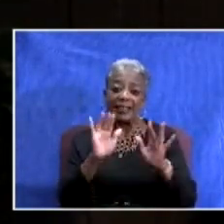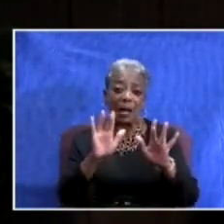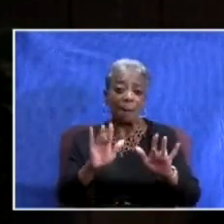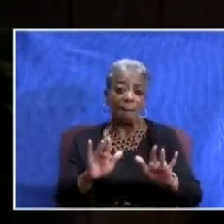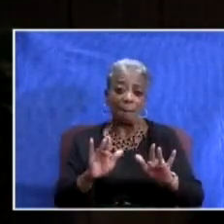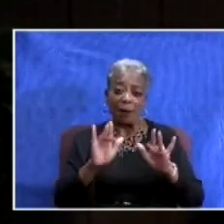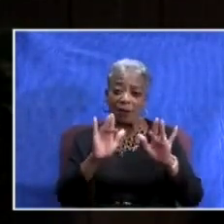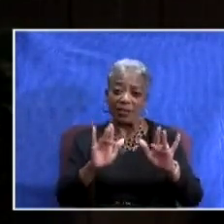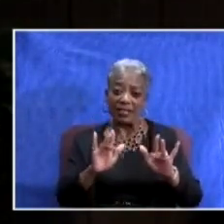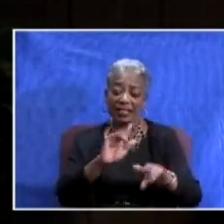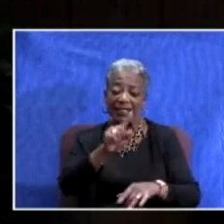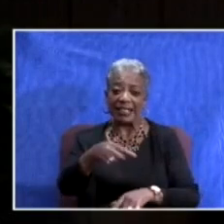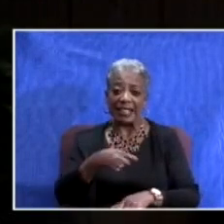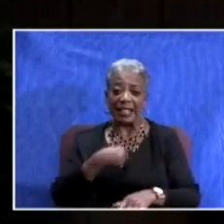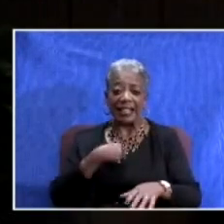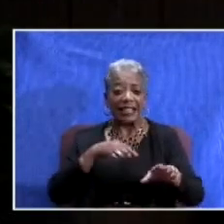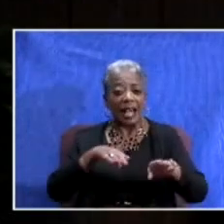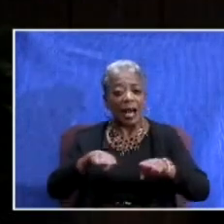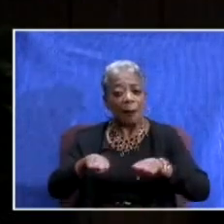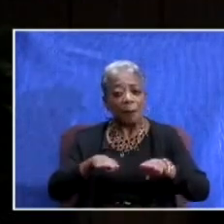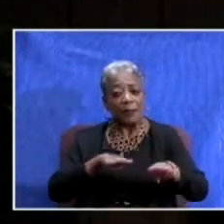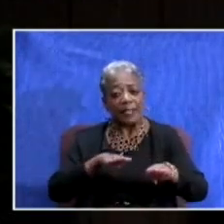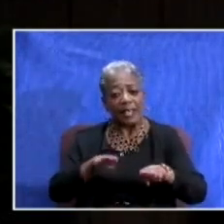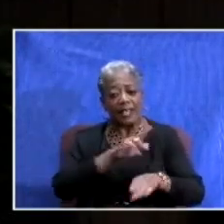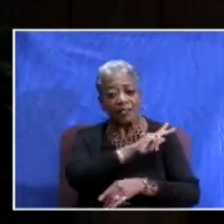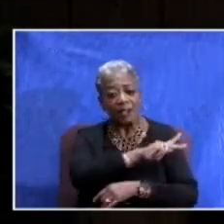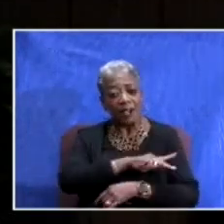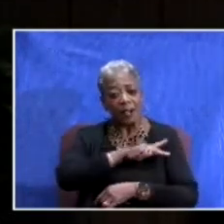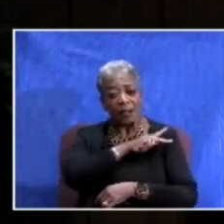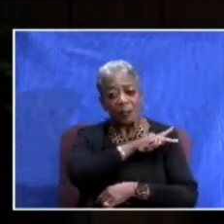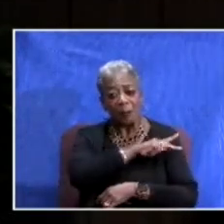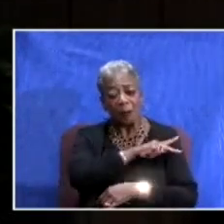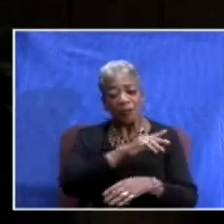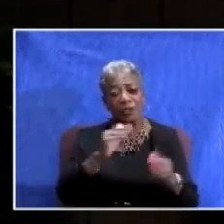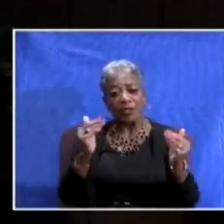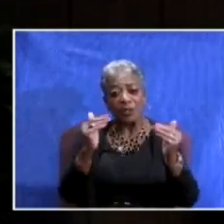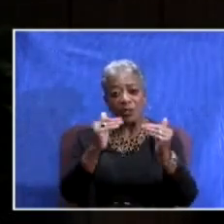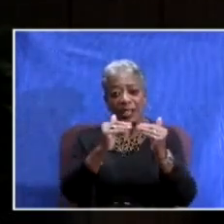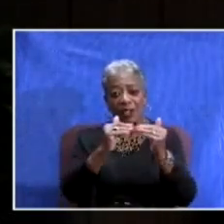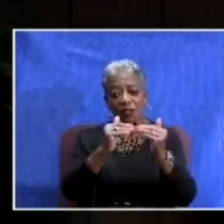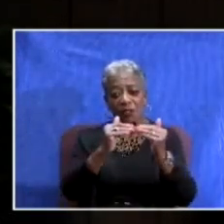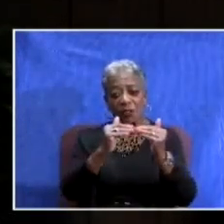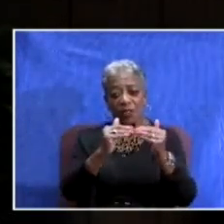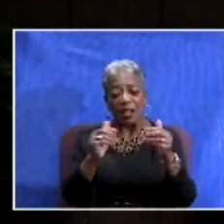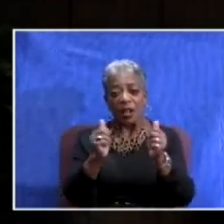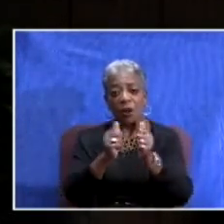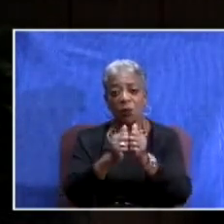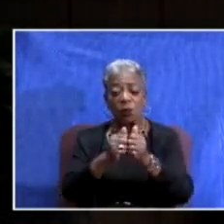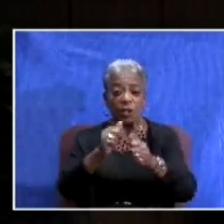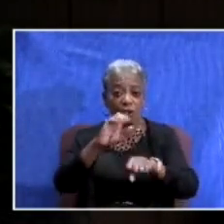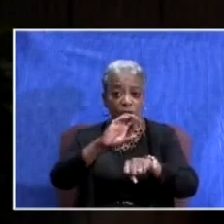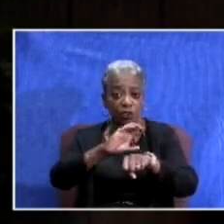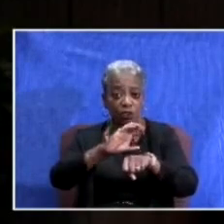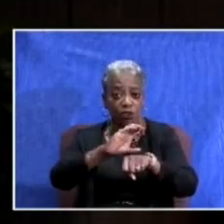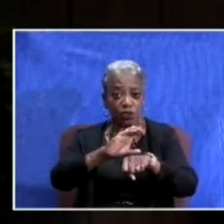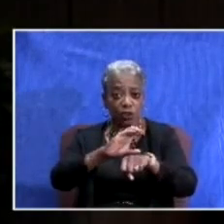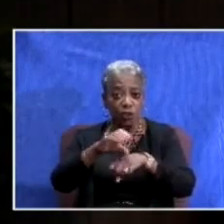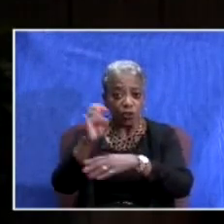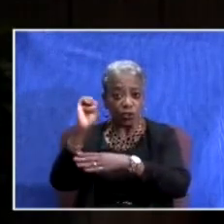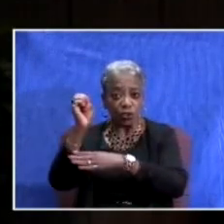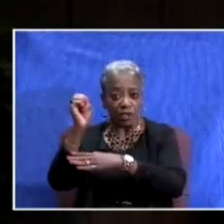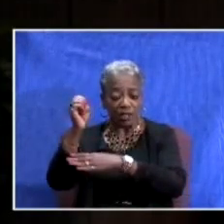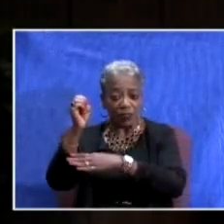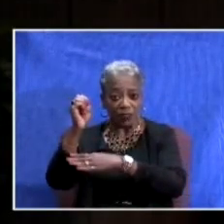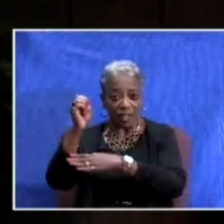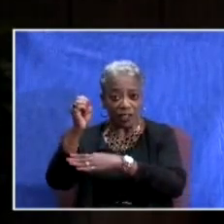The problem with all these white evangelical churches is they love to do mercy. And they love to do it because it makes them